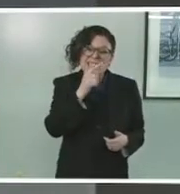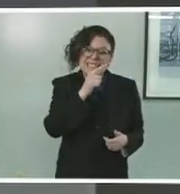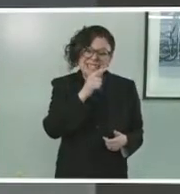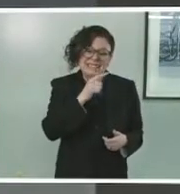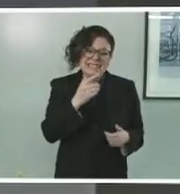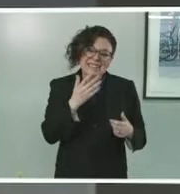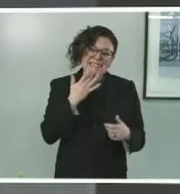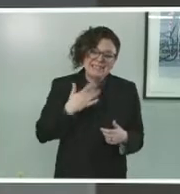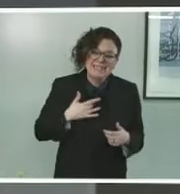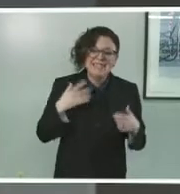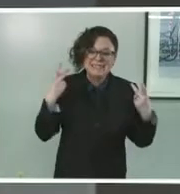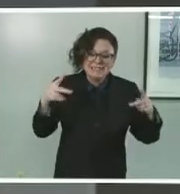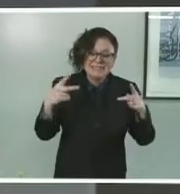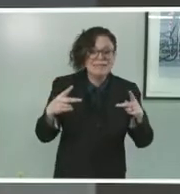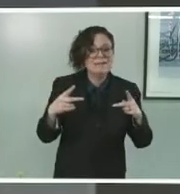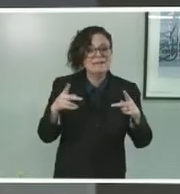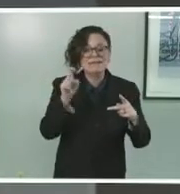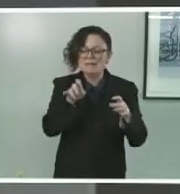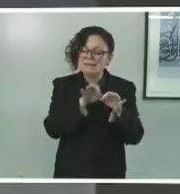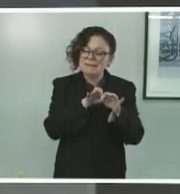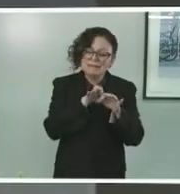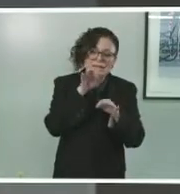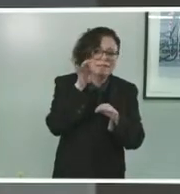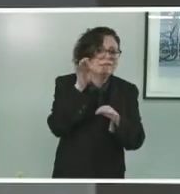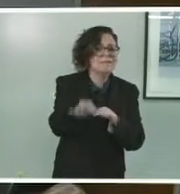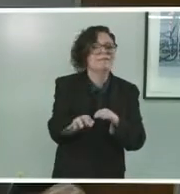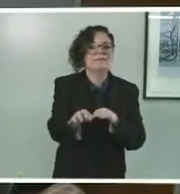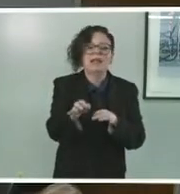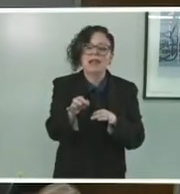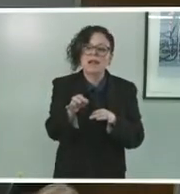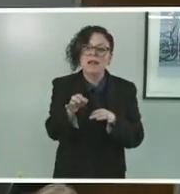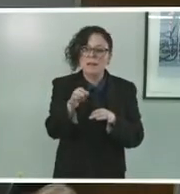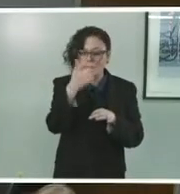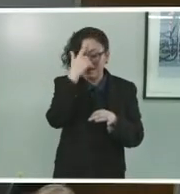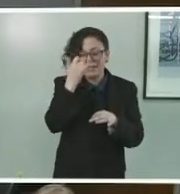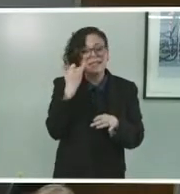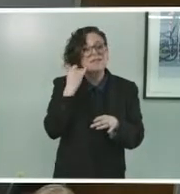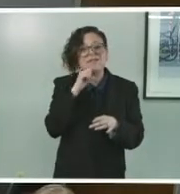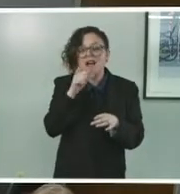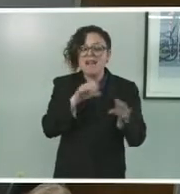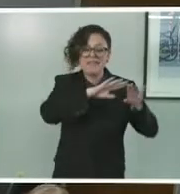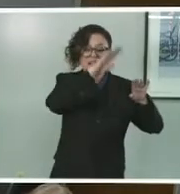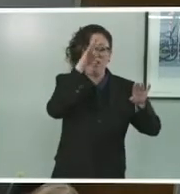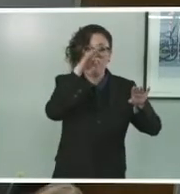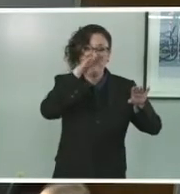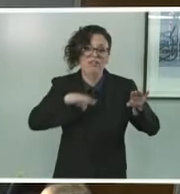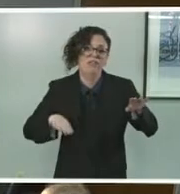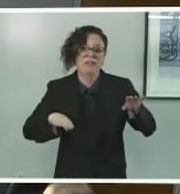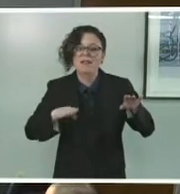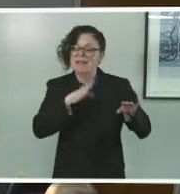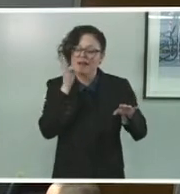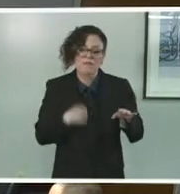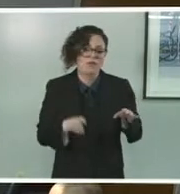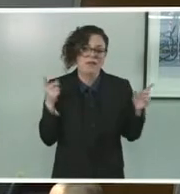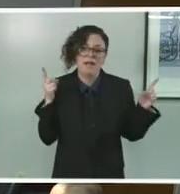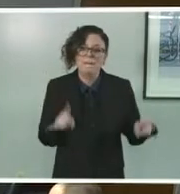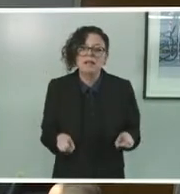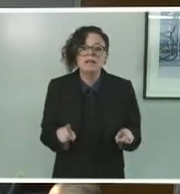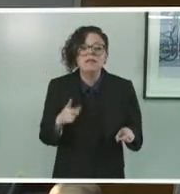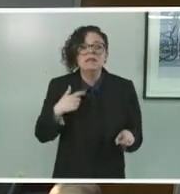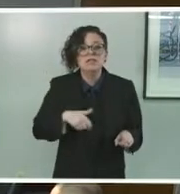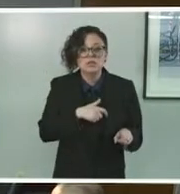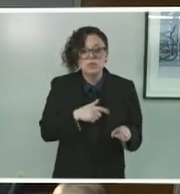put off, unfortunately. Otherwise, we're never going to flatten the curve. That makes sense. Can people travel in and out of the